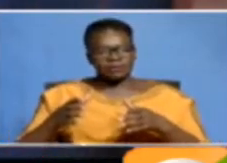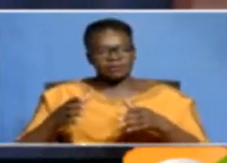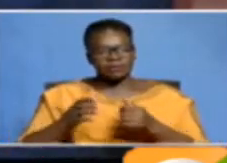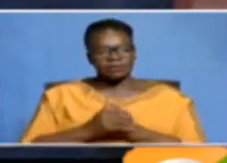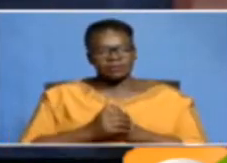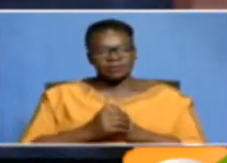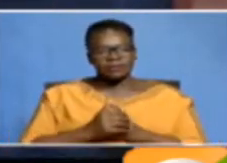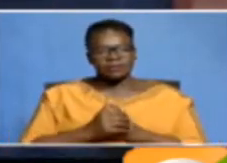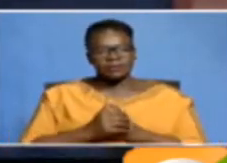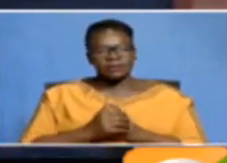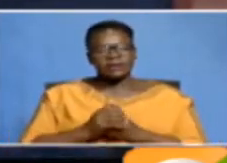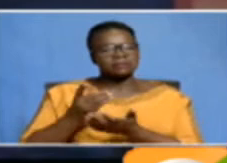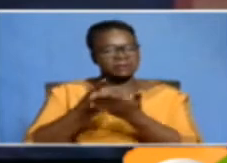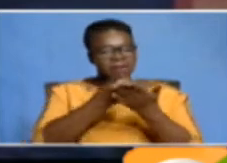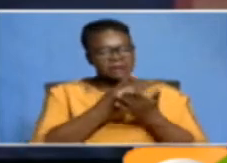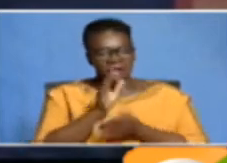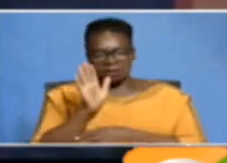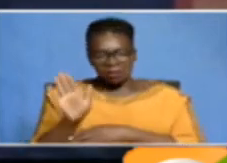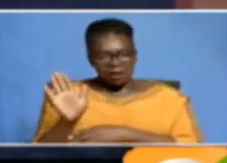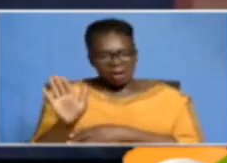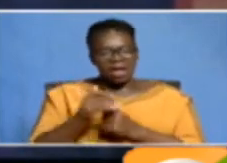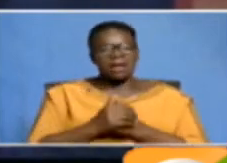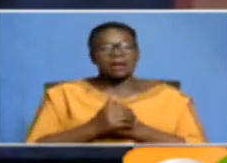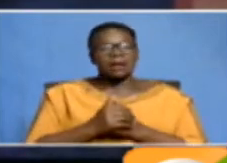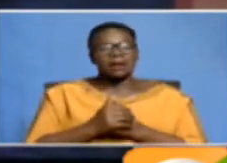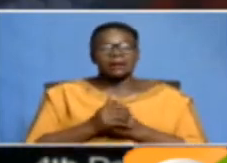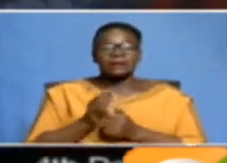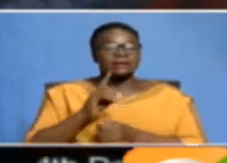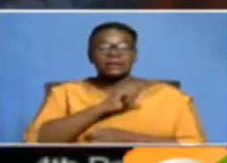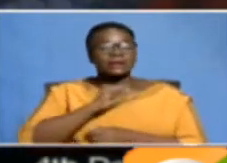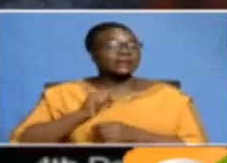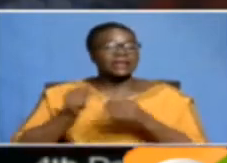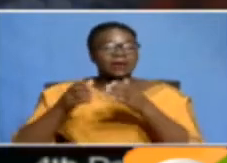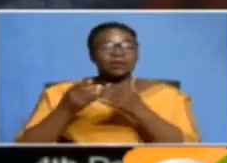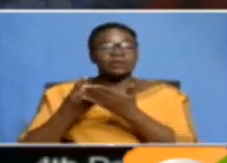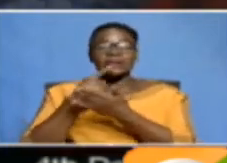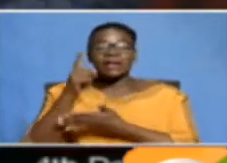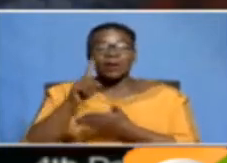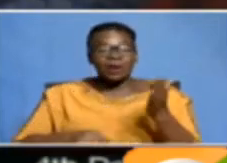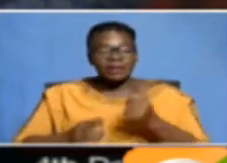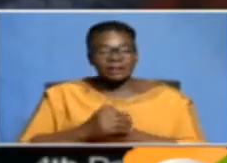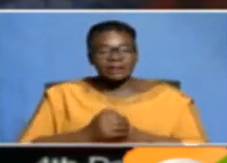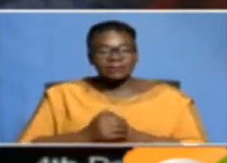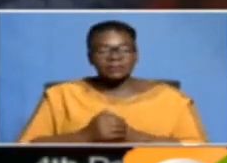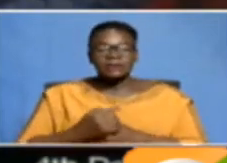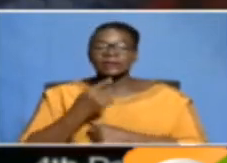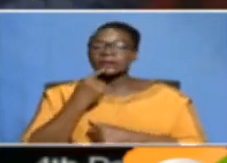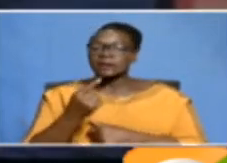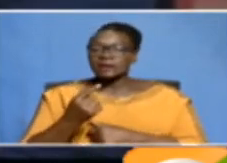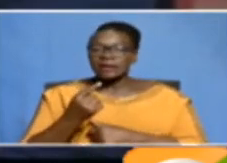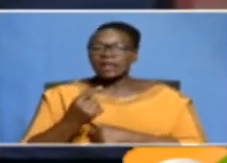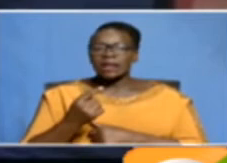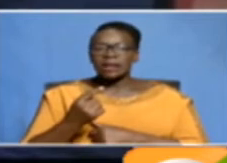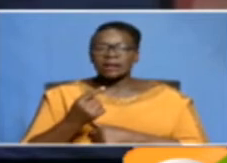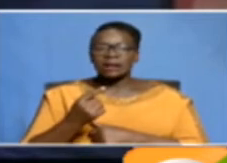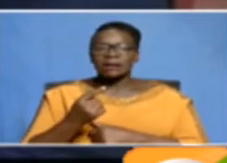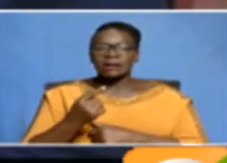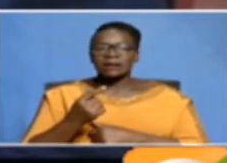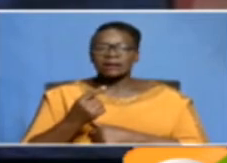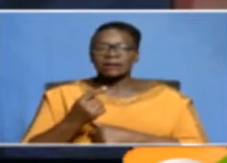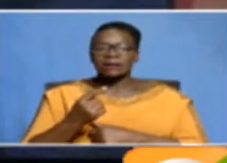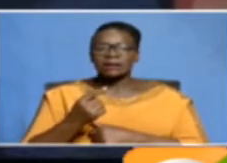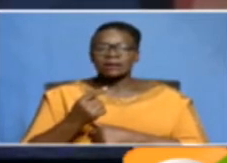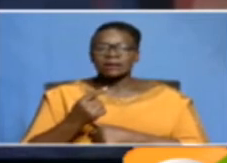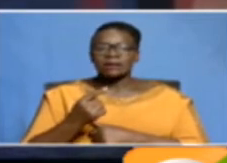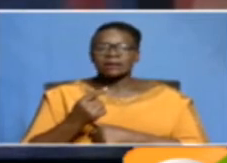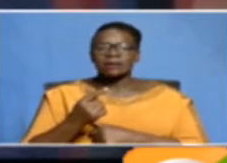You know, their discussion. And what they are saying about this bill. Speaker, a clerk